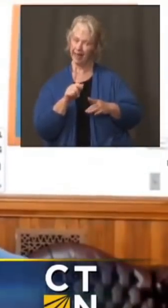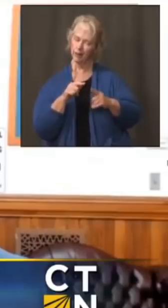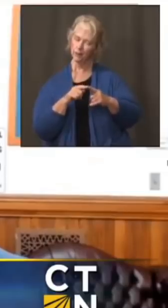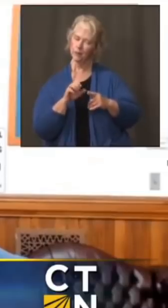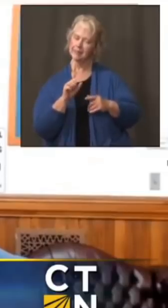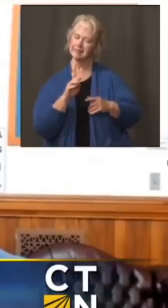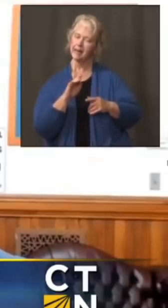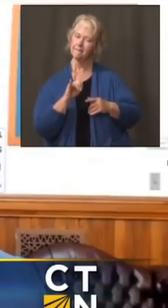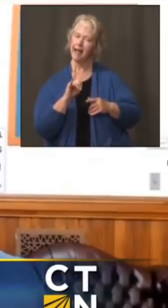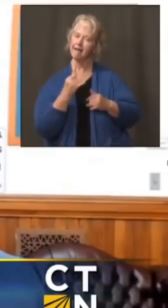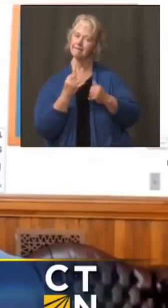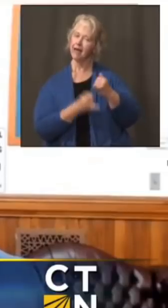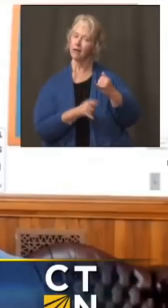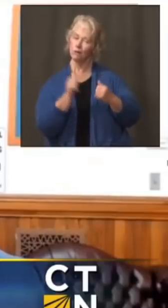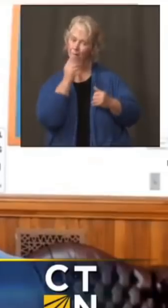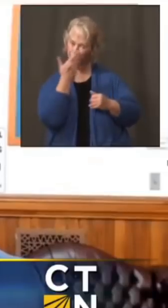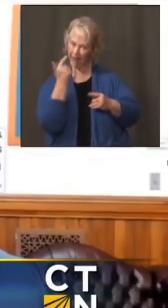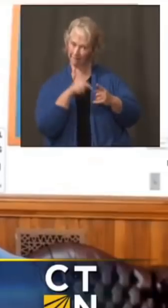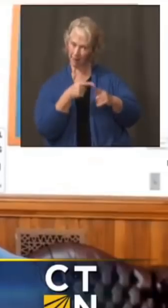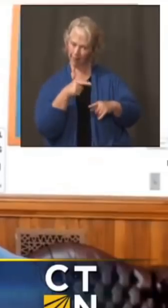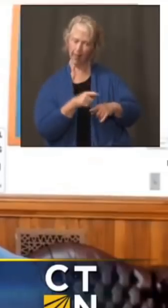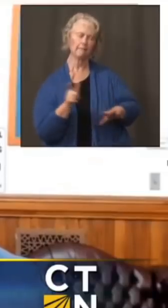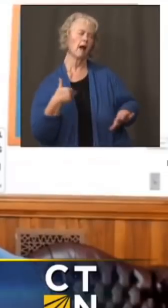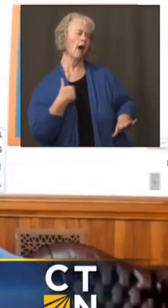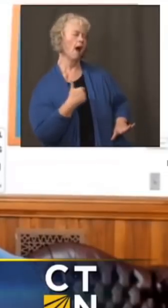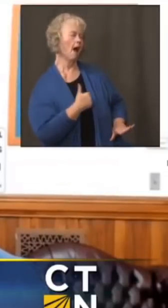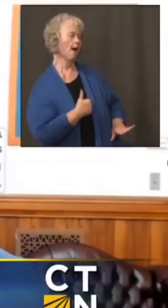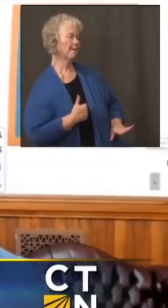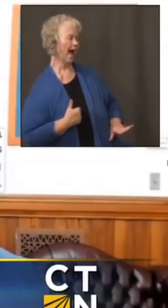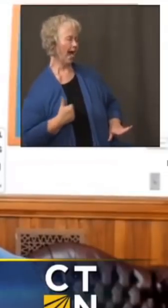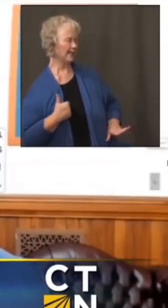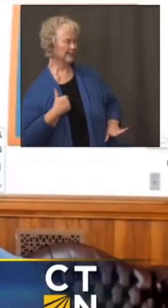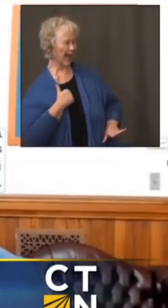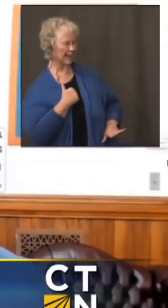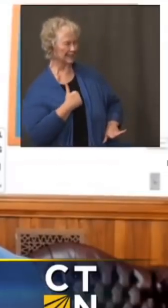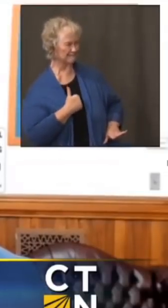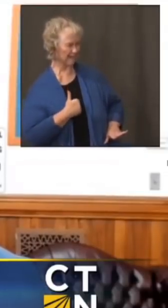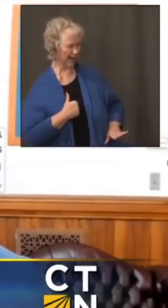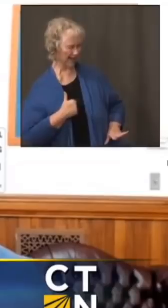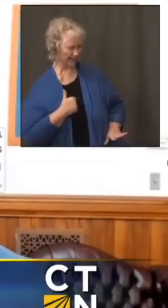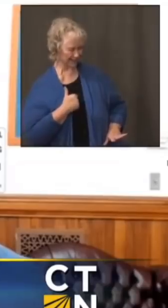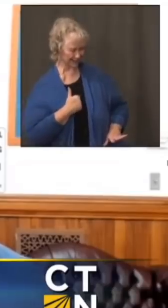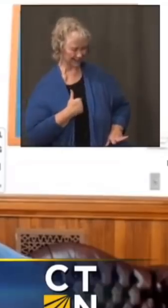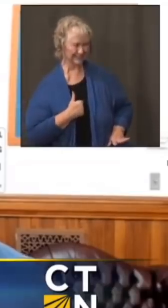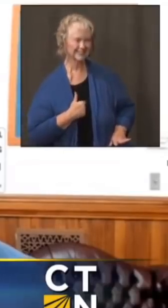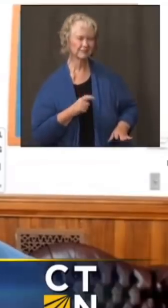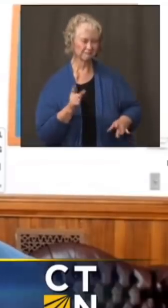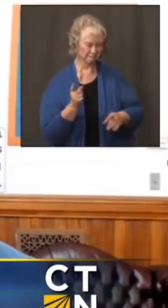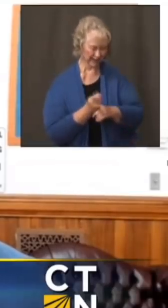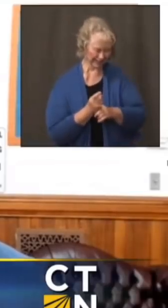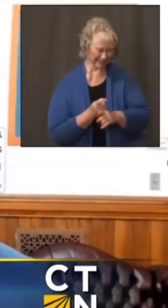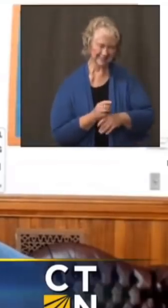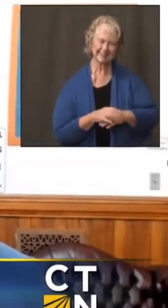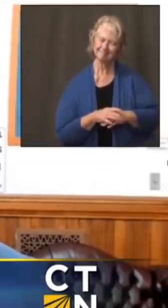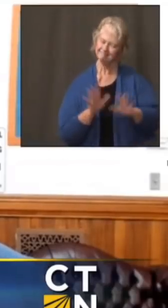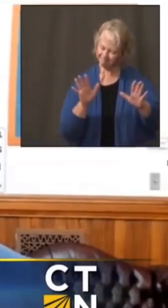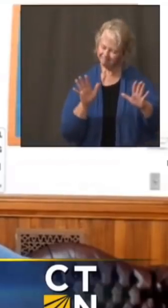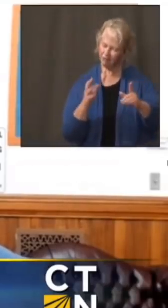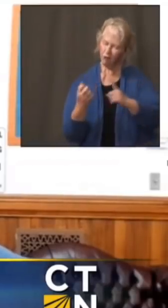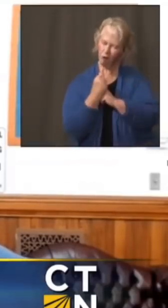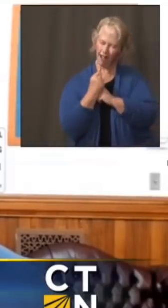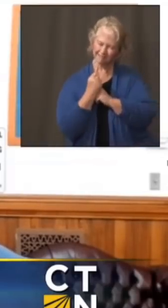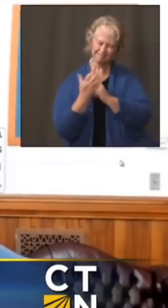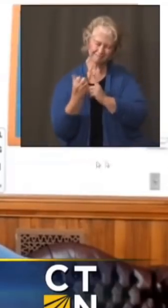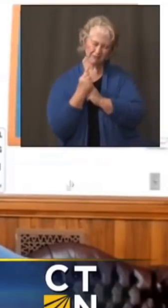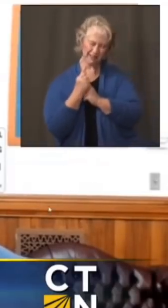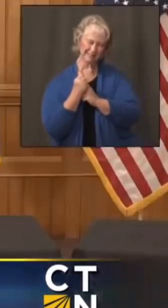want to make sure you don't forget about that. I apologize. They're, yes. Busted. I'm busted. Thanks